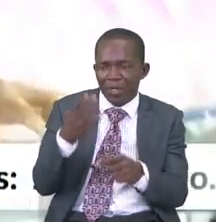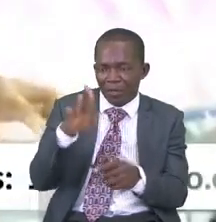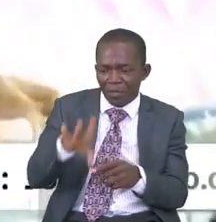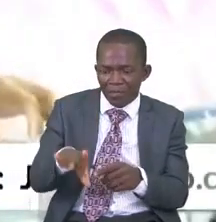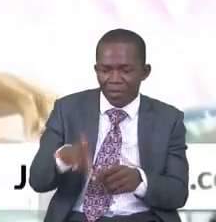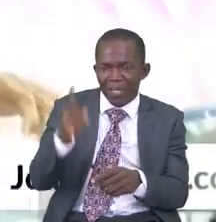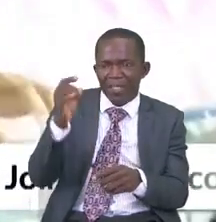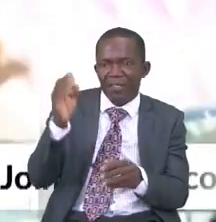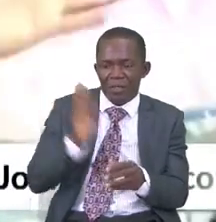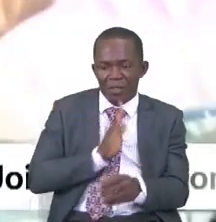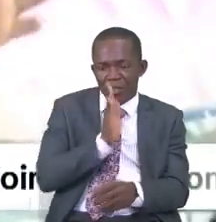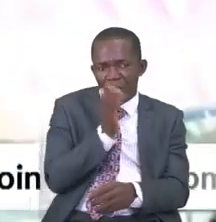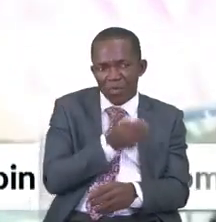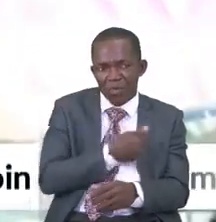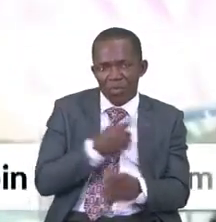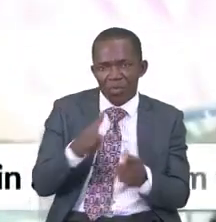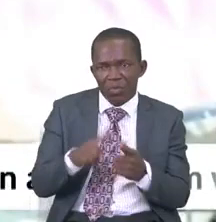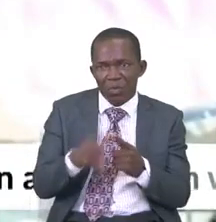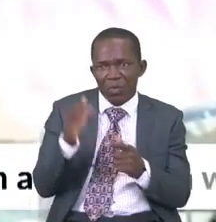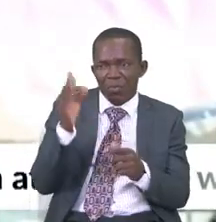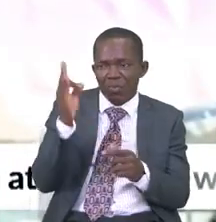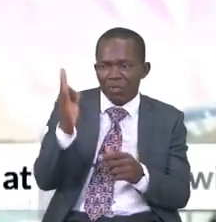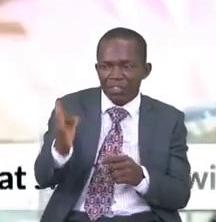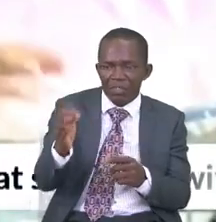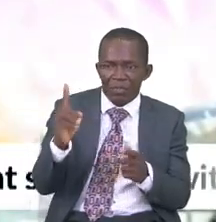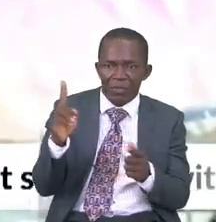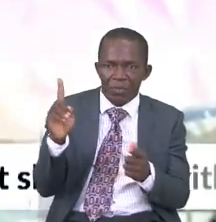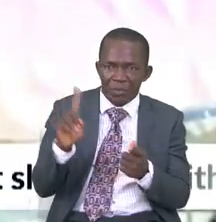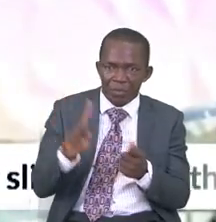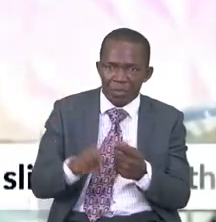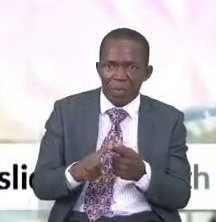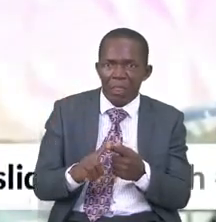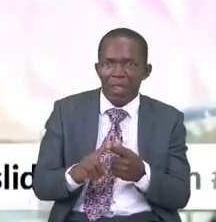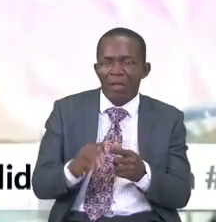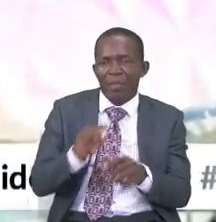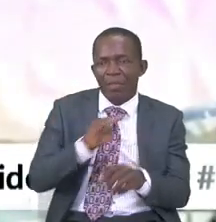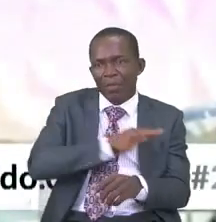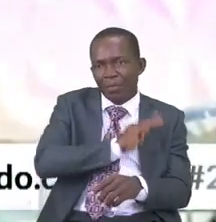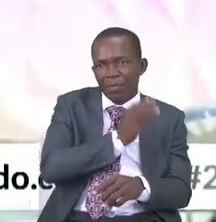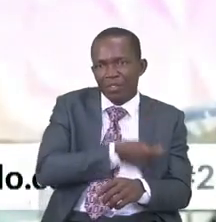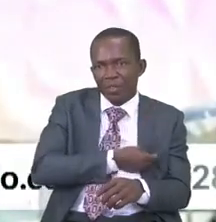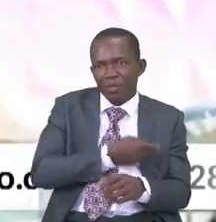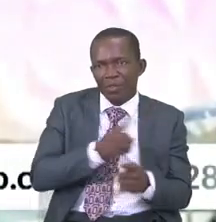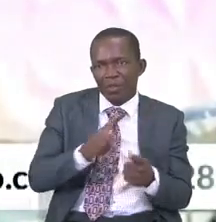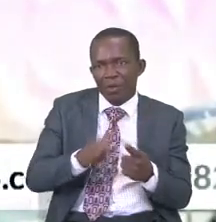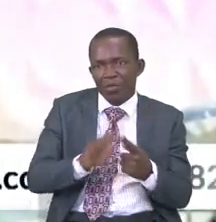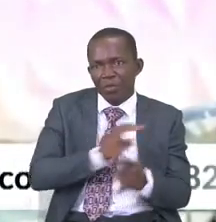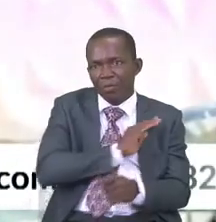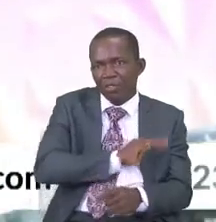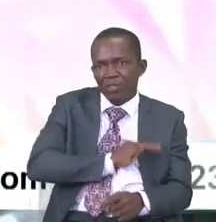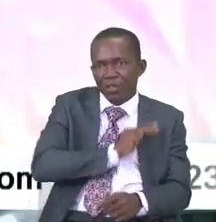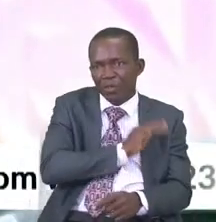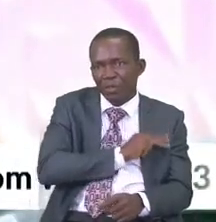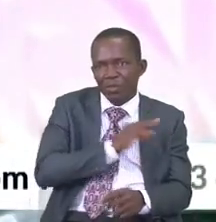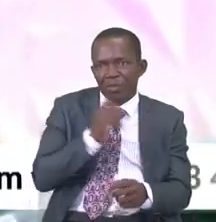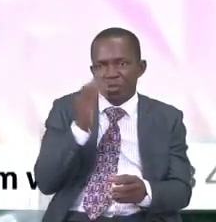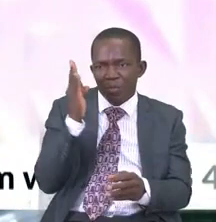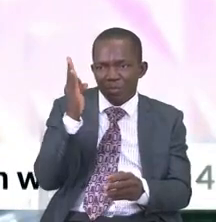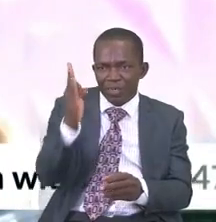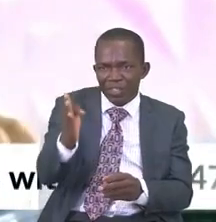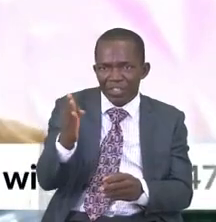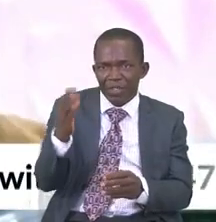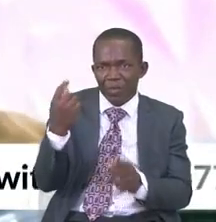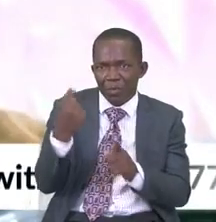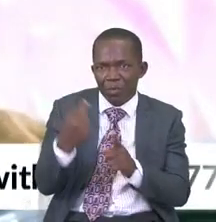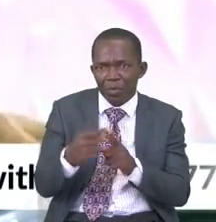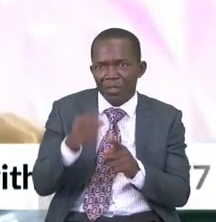minister unto. The mission of reaching the lost, the model of realizing our goal, the majesty that re-energizes our soul. There isn't